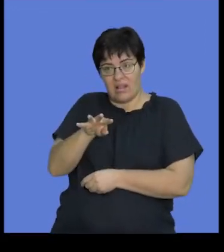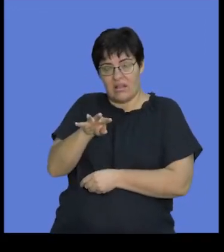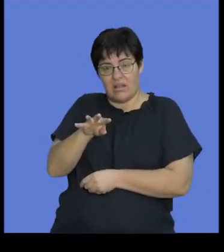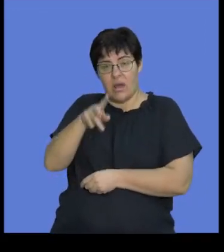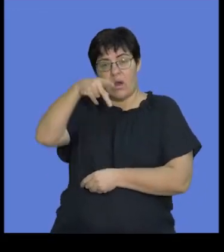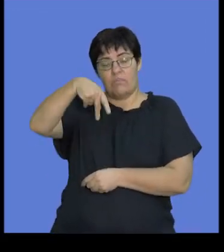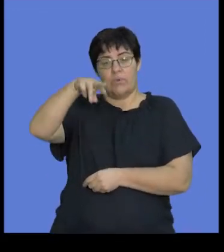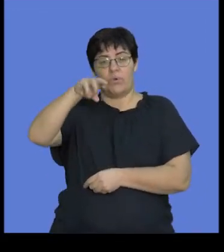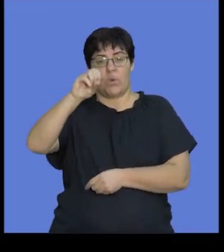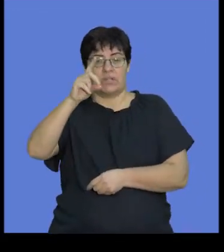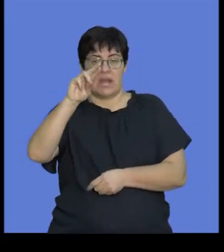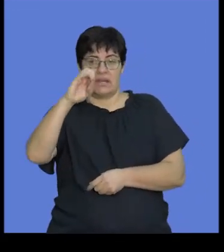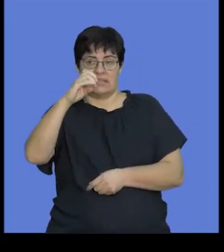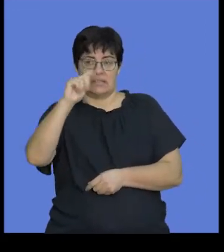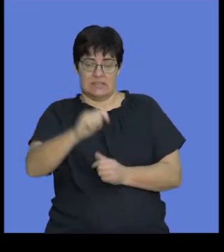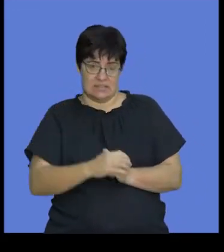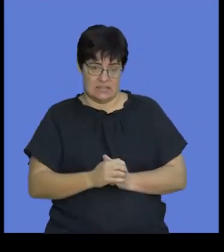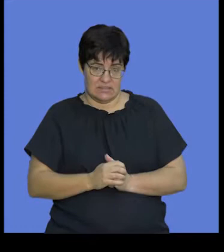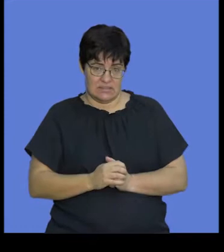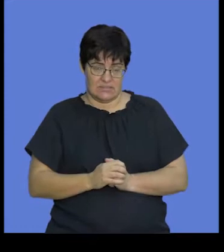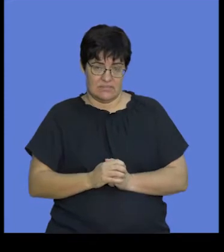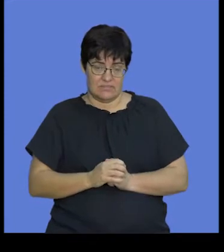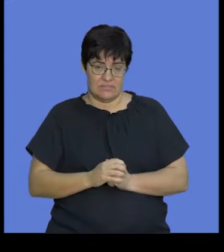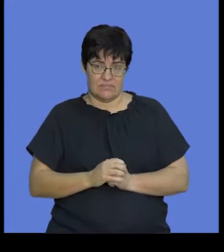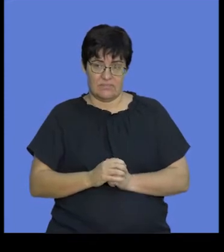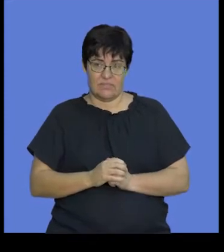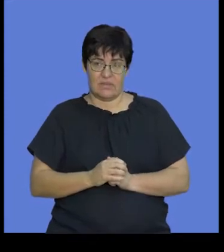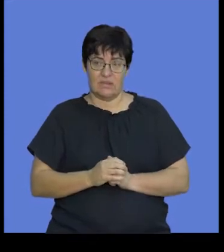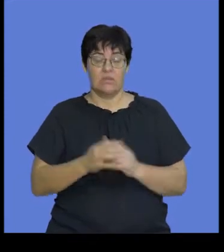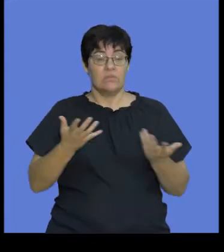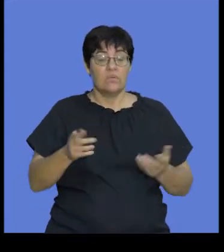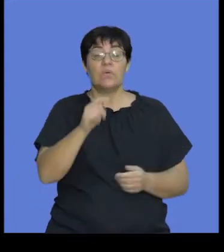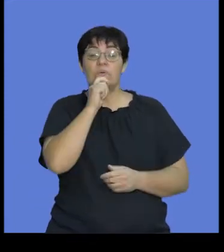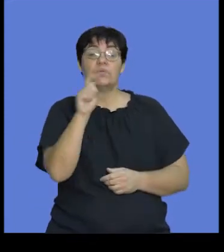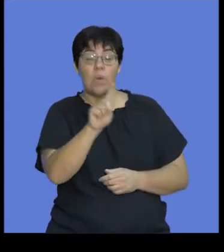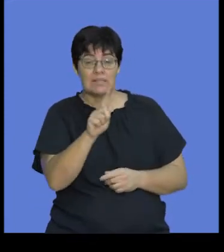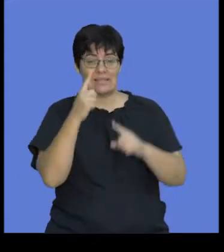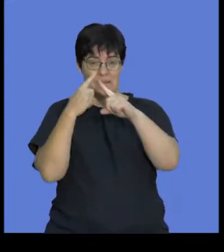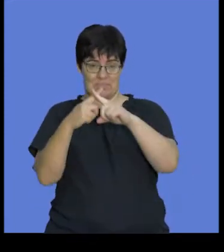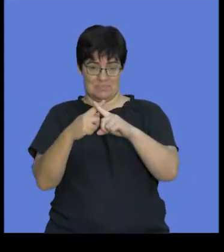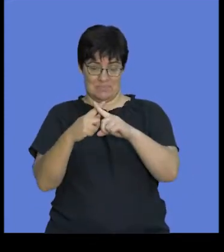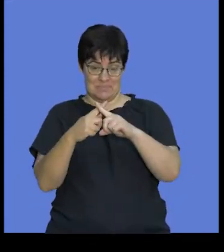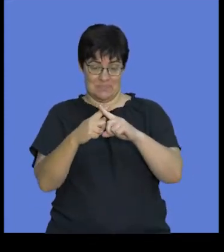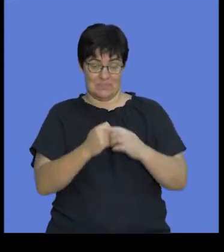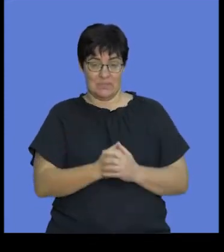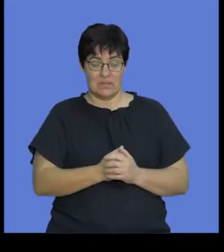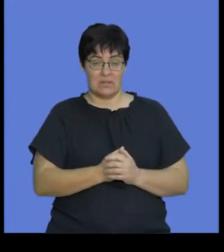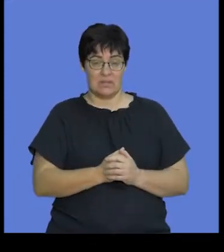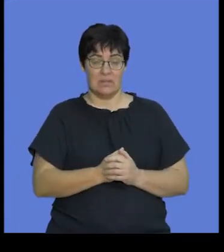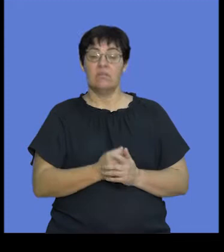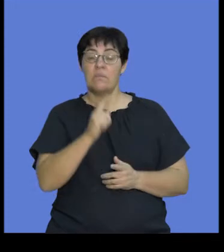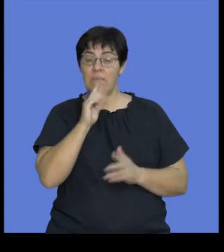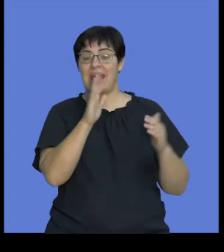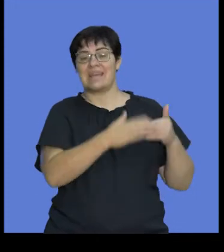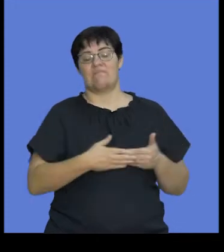Multiplication means product. So we're going to use that word. So when we define it, we've